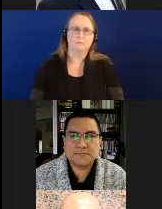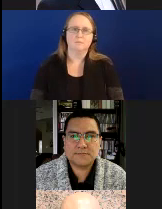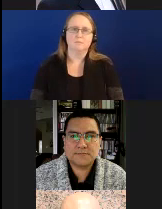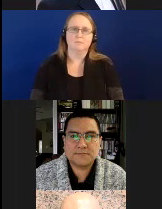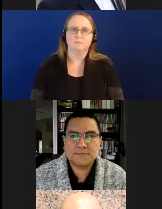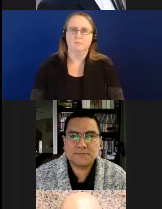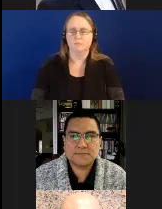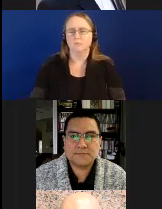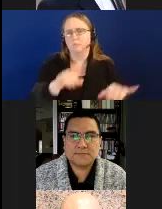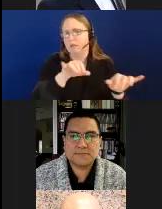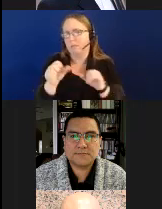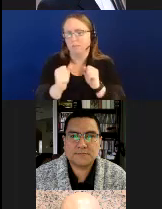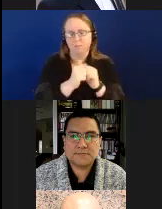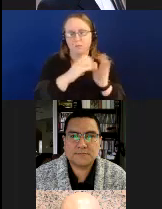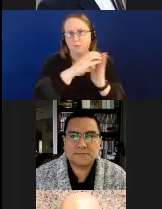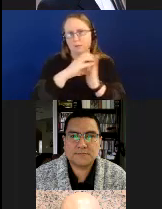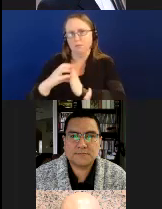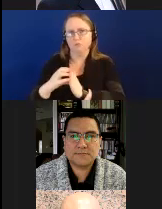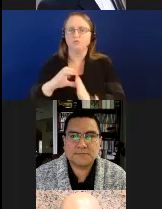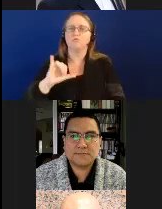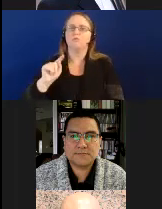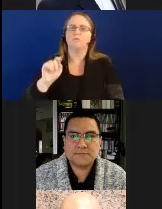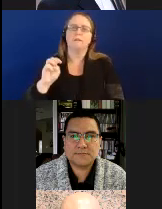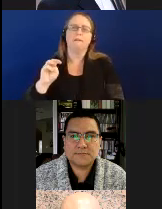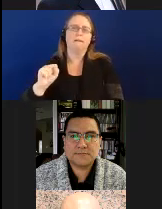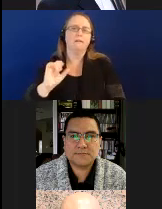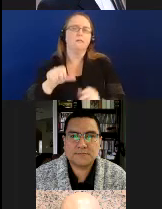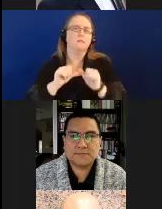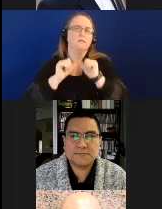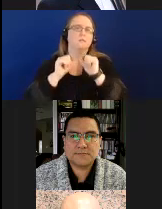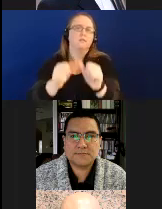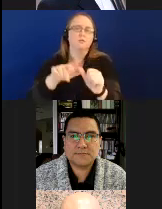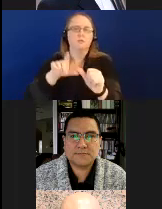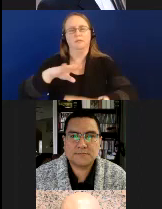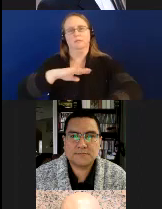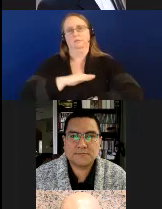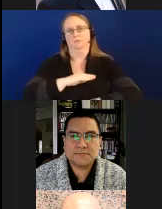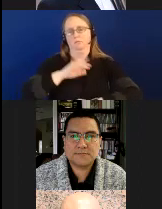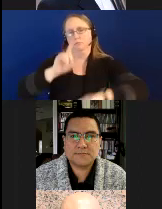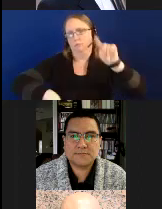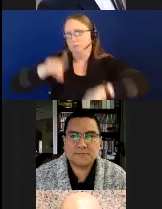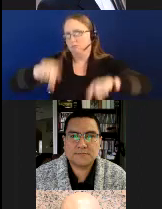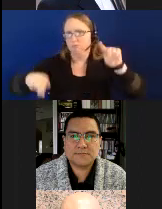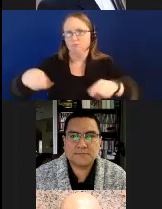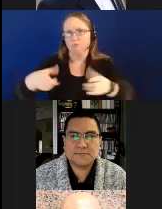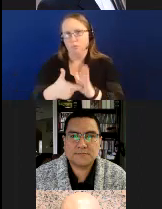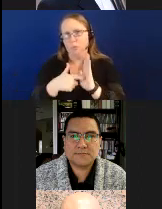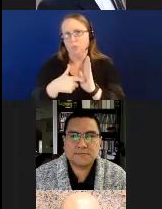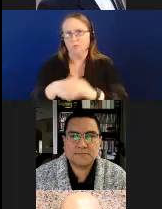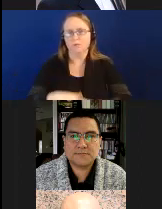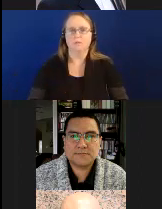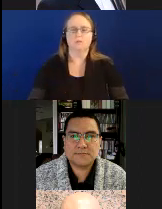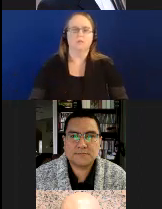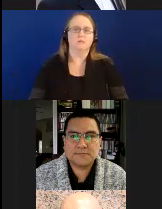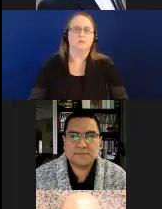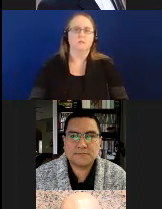Just like with the passages, our items are going to continue to need to meet a variety of different requirements. So items,